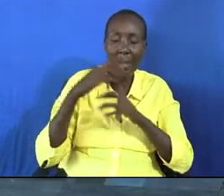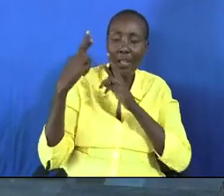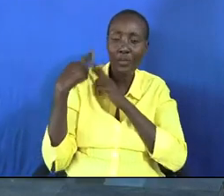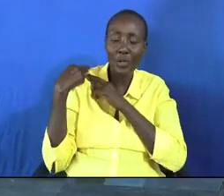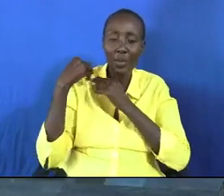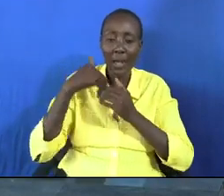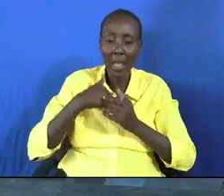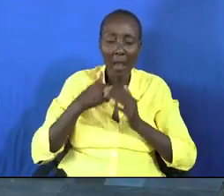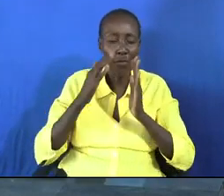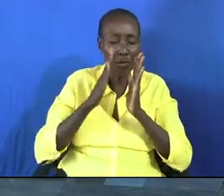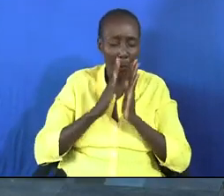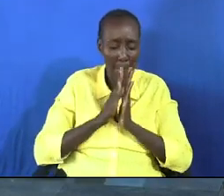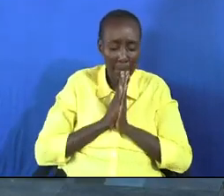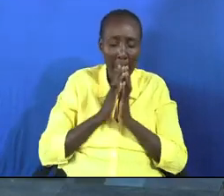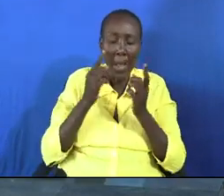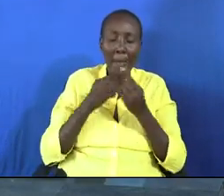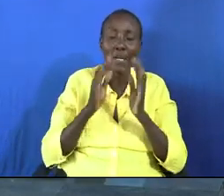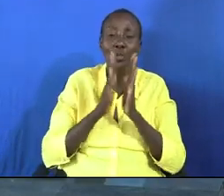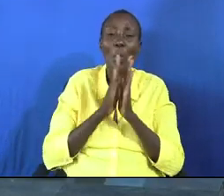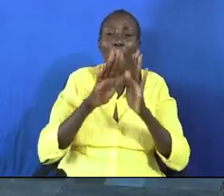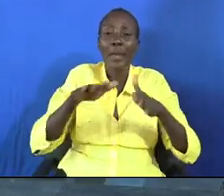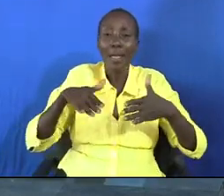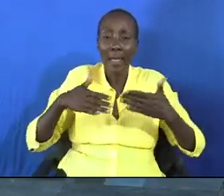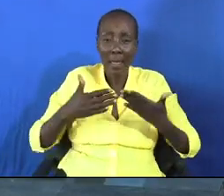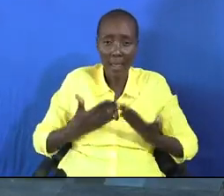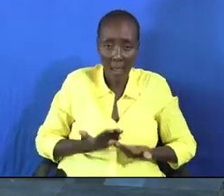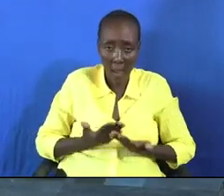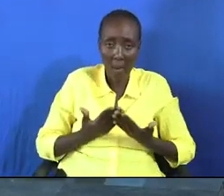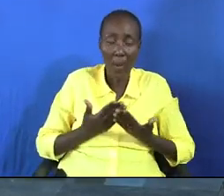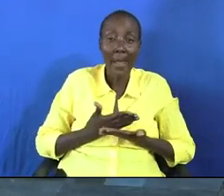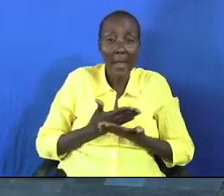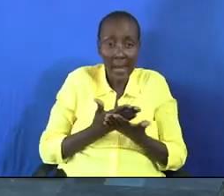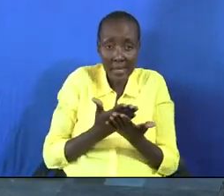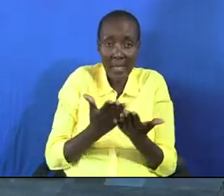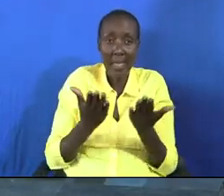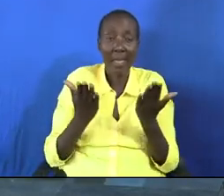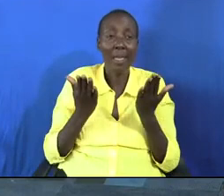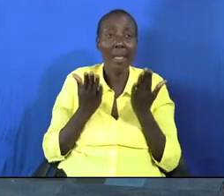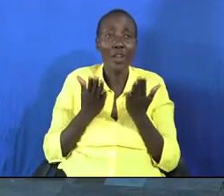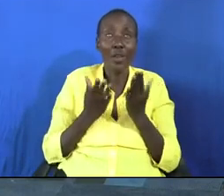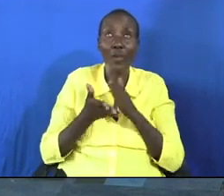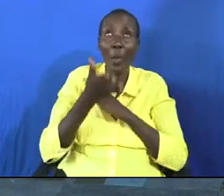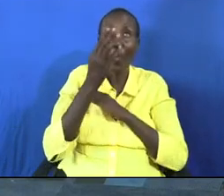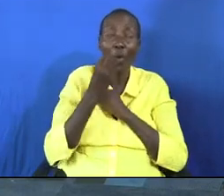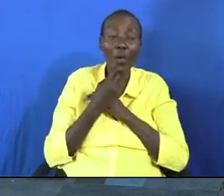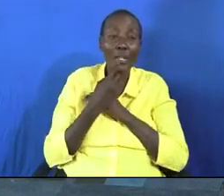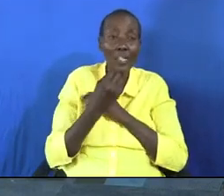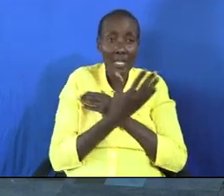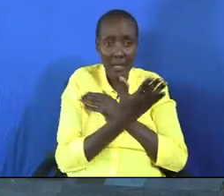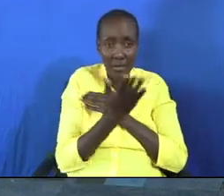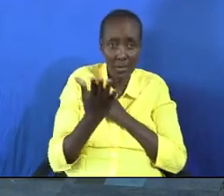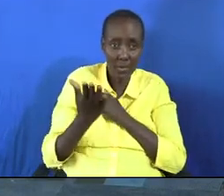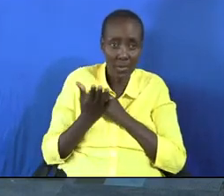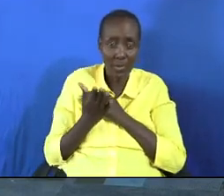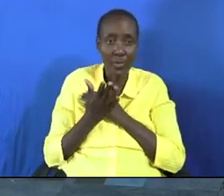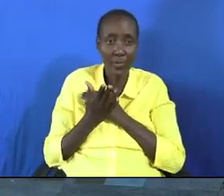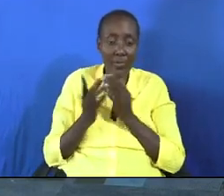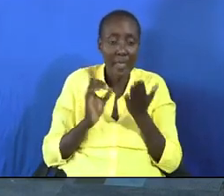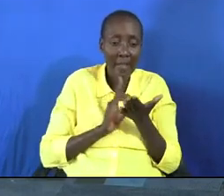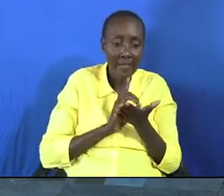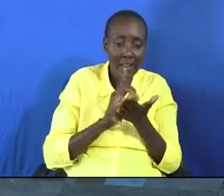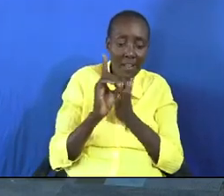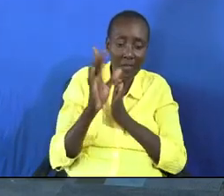Ukraine. How are we standing in the gap? Has God revealed to any of you the